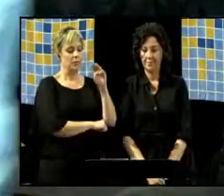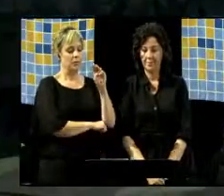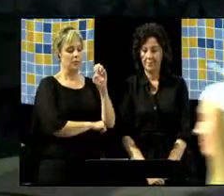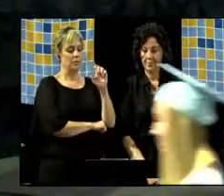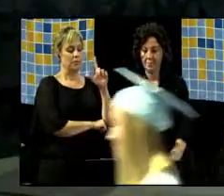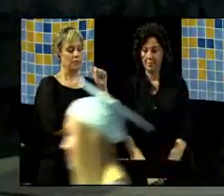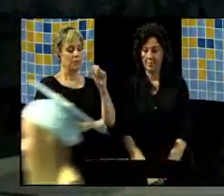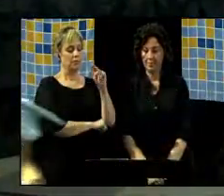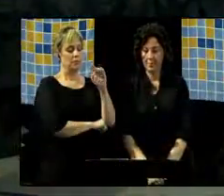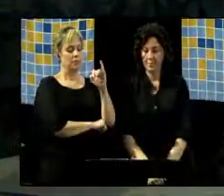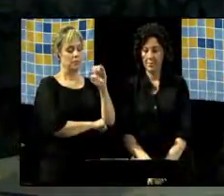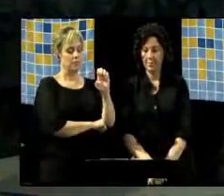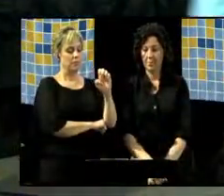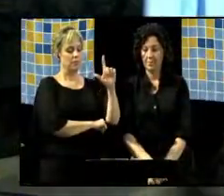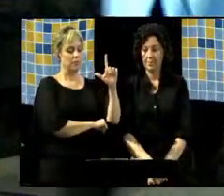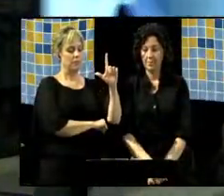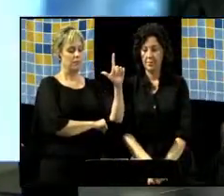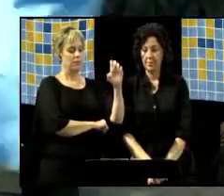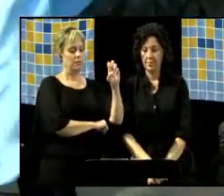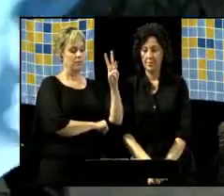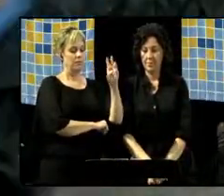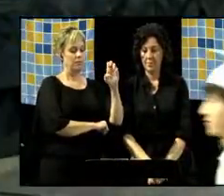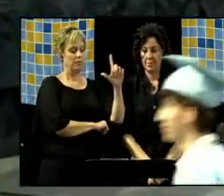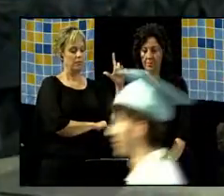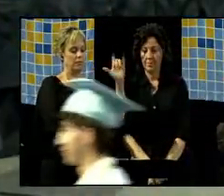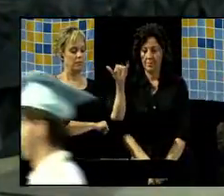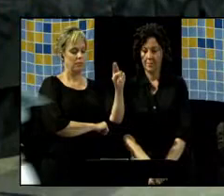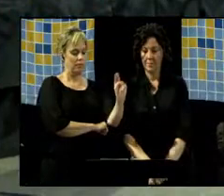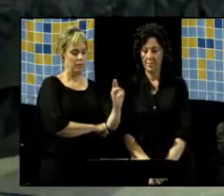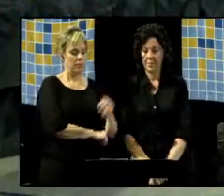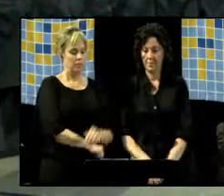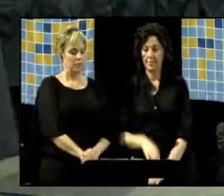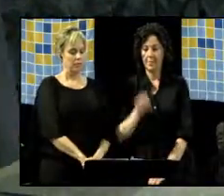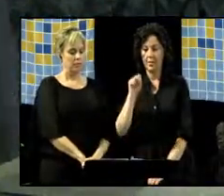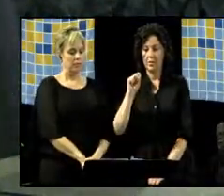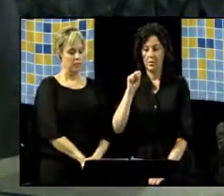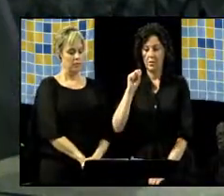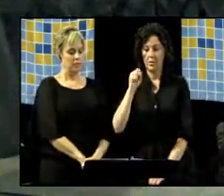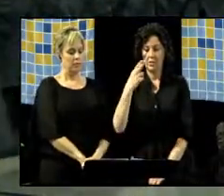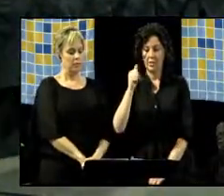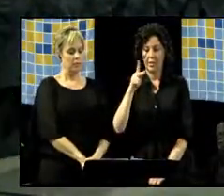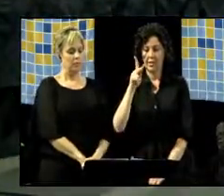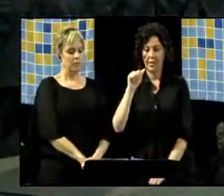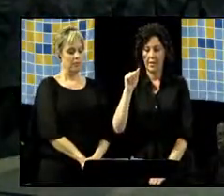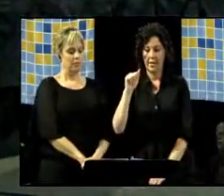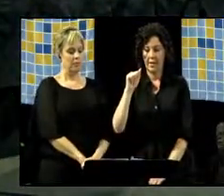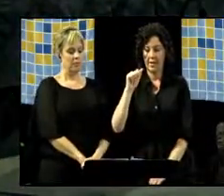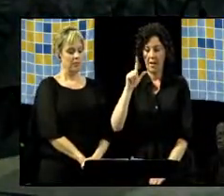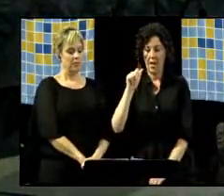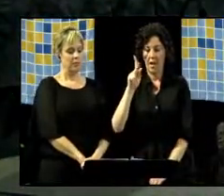Melanie Marissa Llewellyn. Shekiah Monique Lockhart.